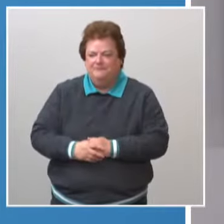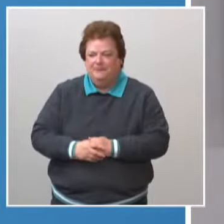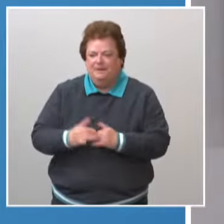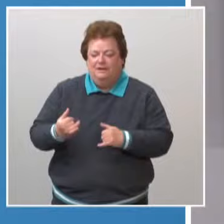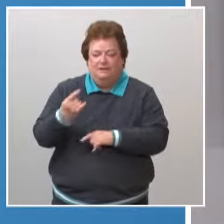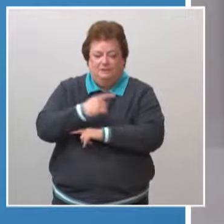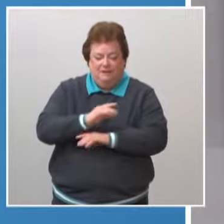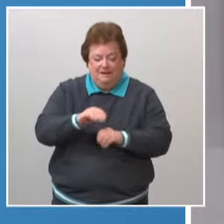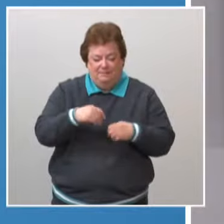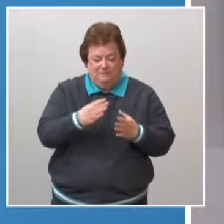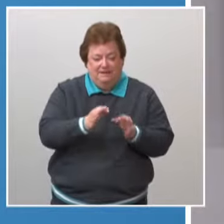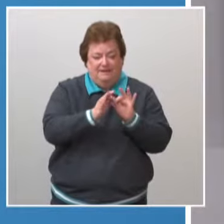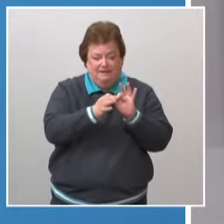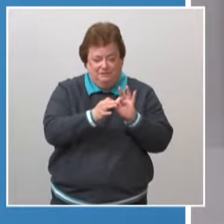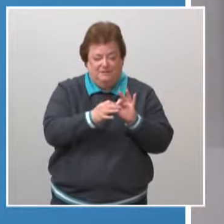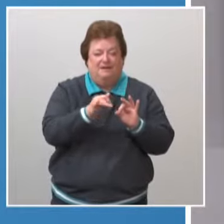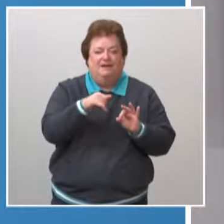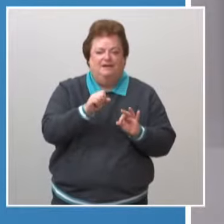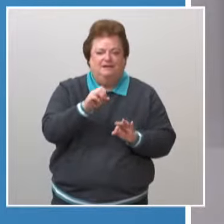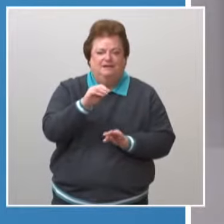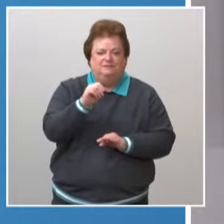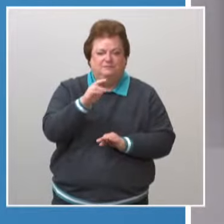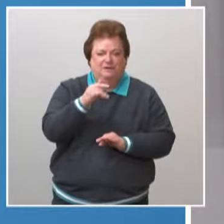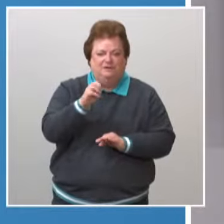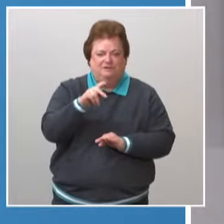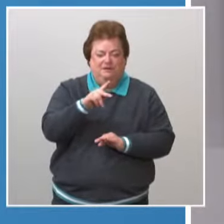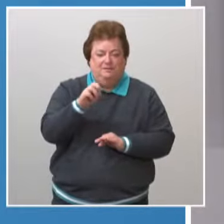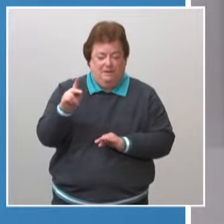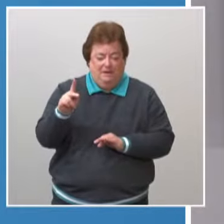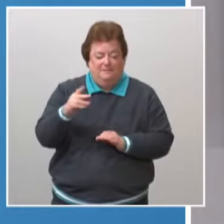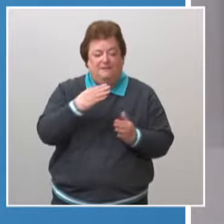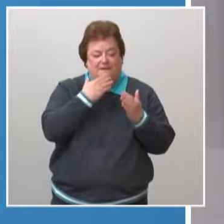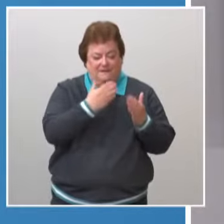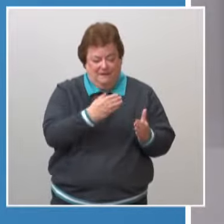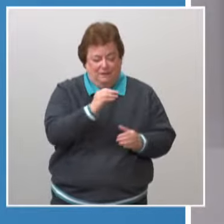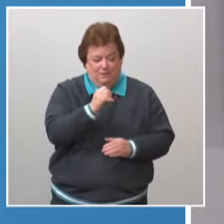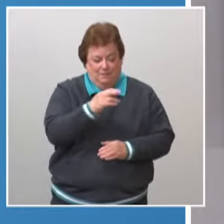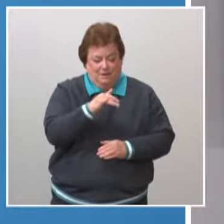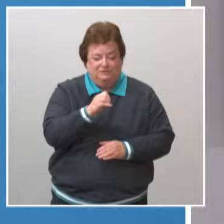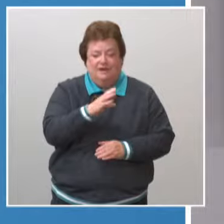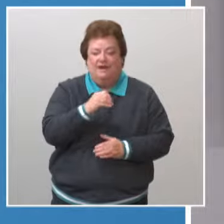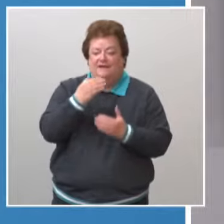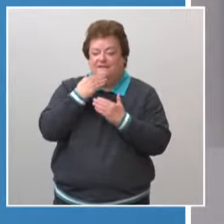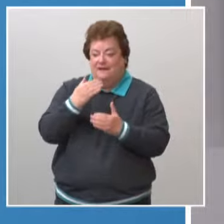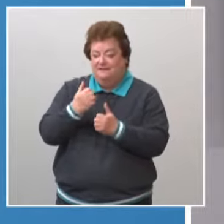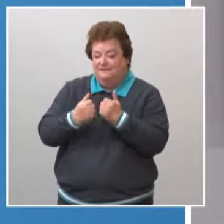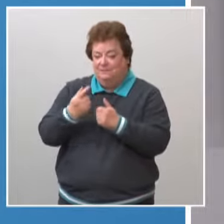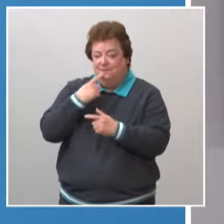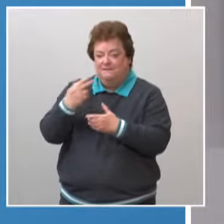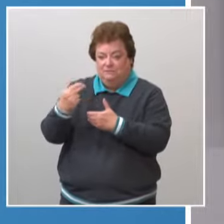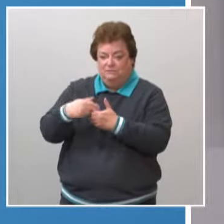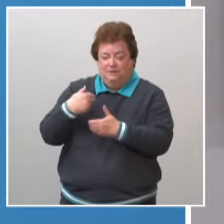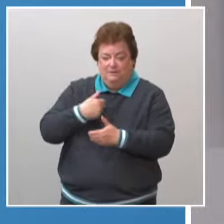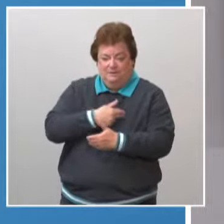Today, providing interpretation is Margie Prop. Thank you, Margie, and thanks to everyone for joining